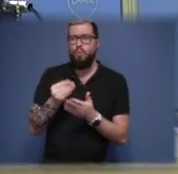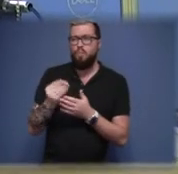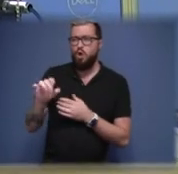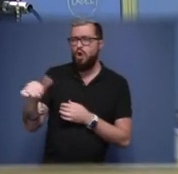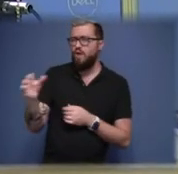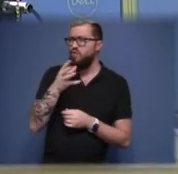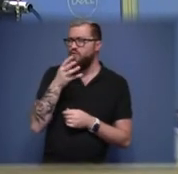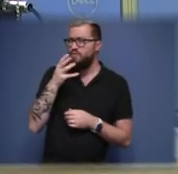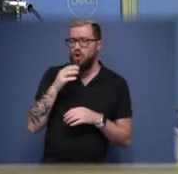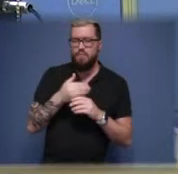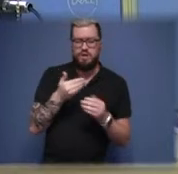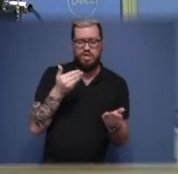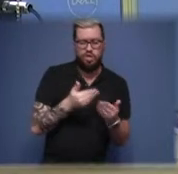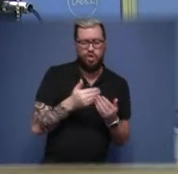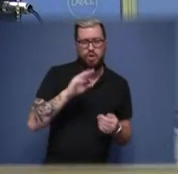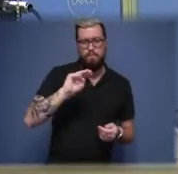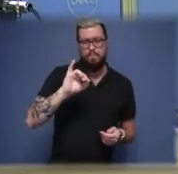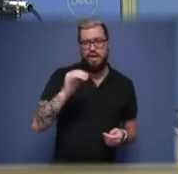on Mechanicsville Road.